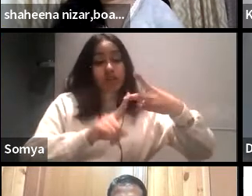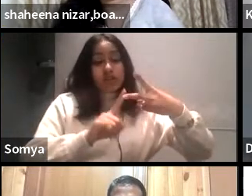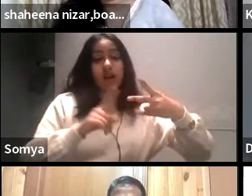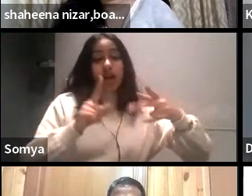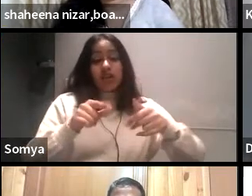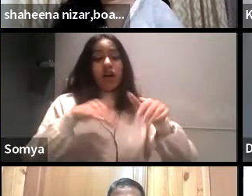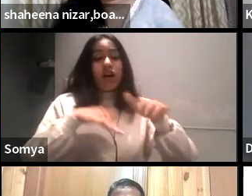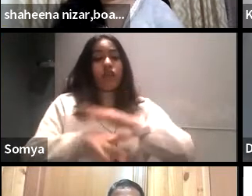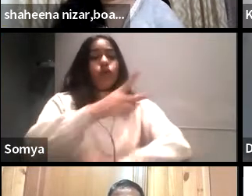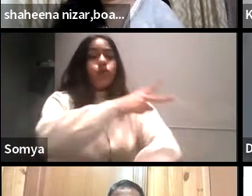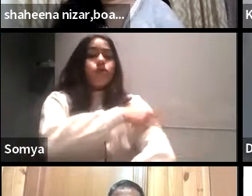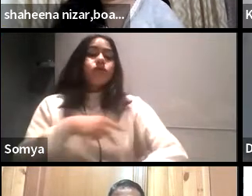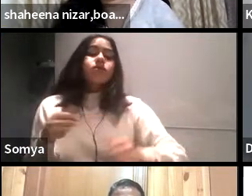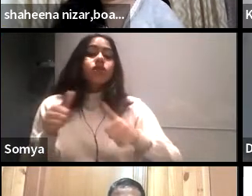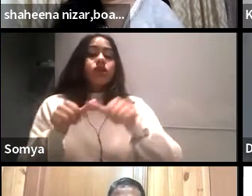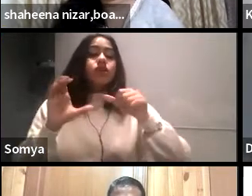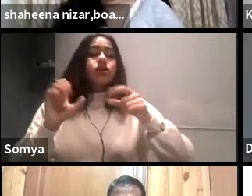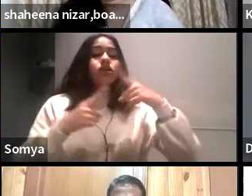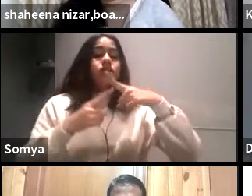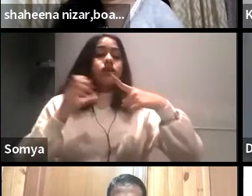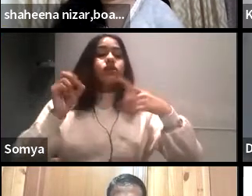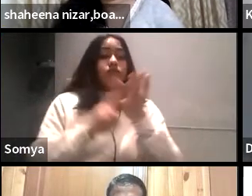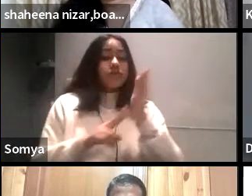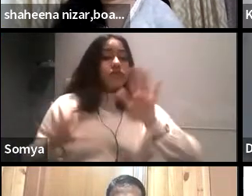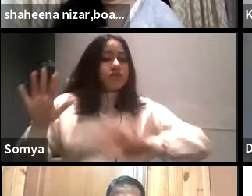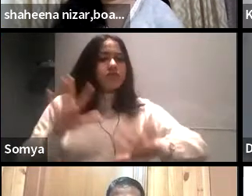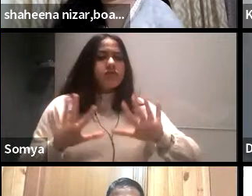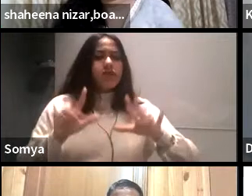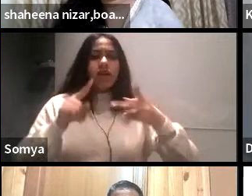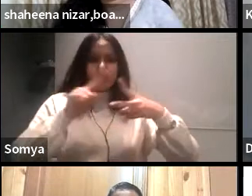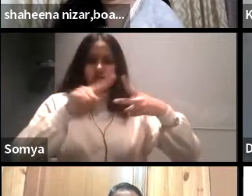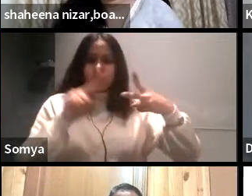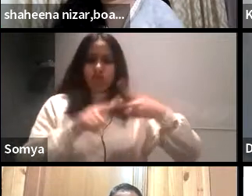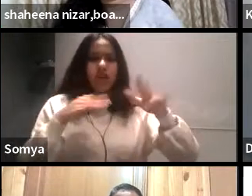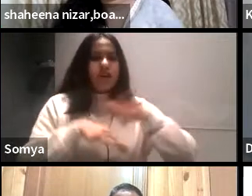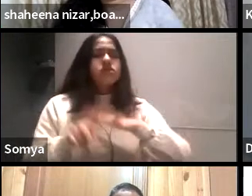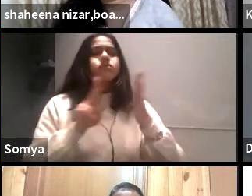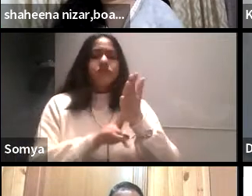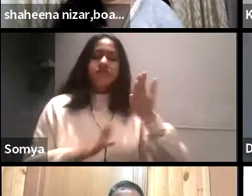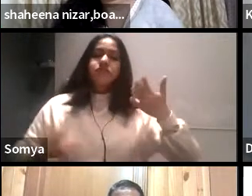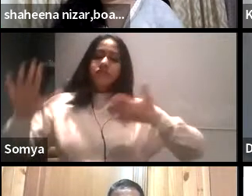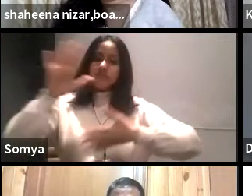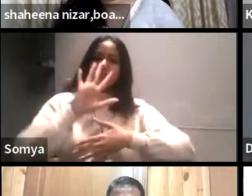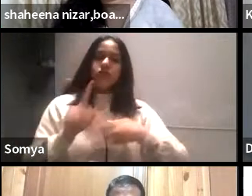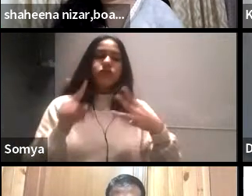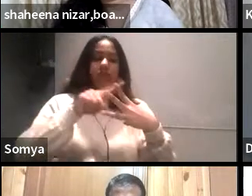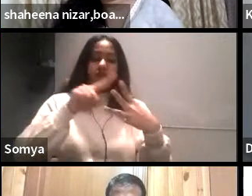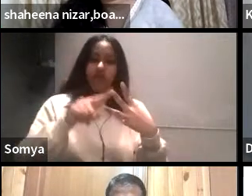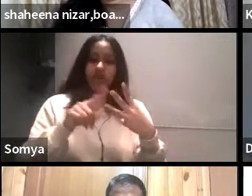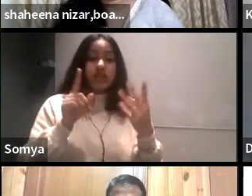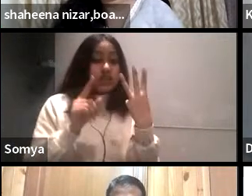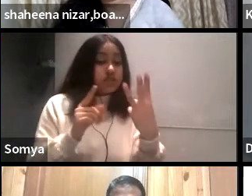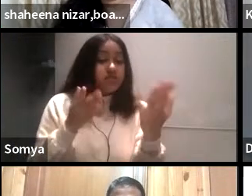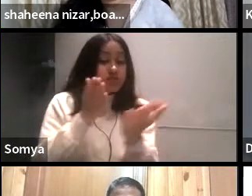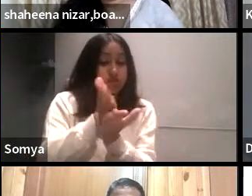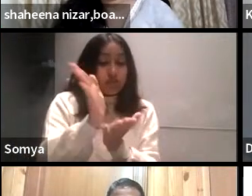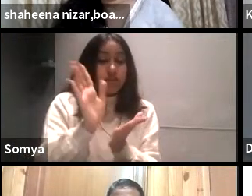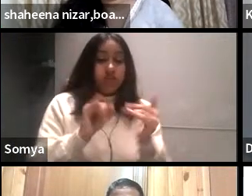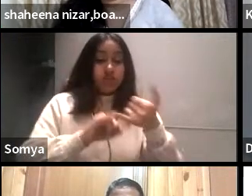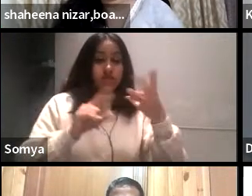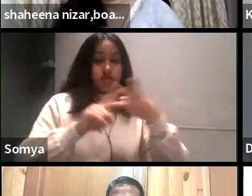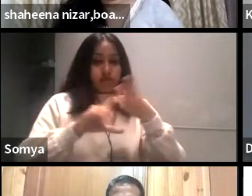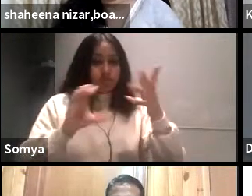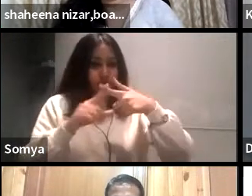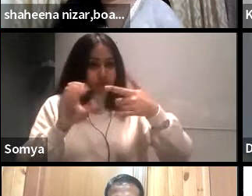Action. So, which is the national membership organization for the third sector and volunteering in Wales,